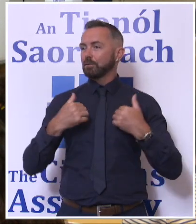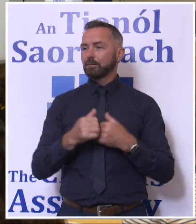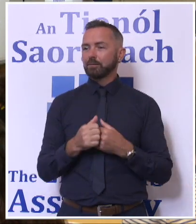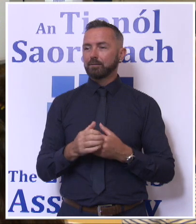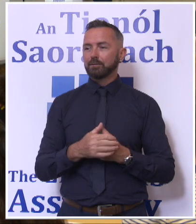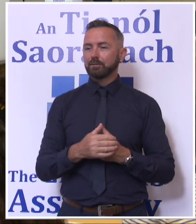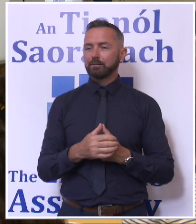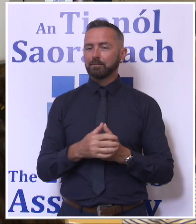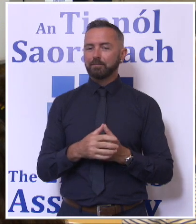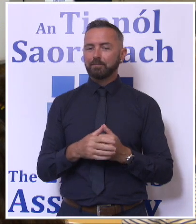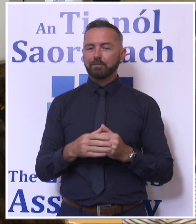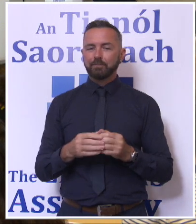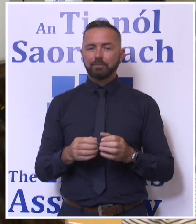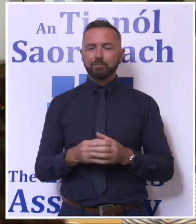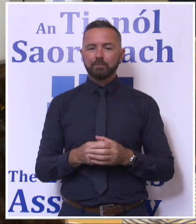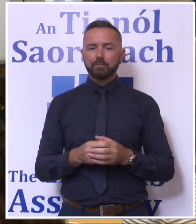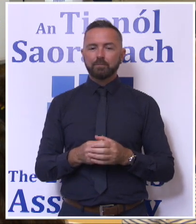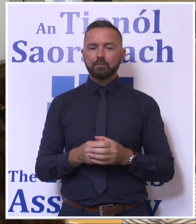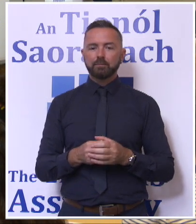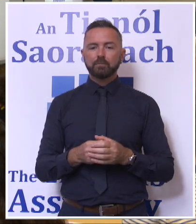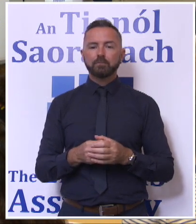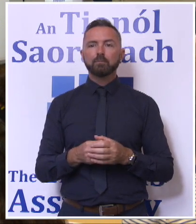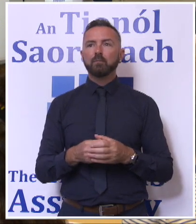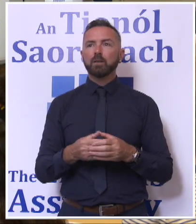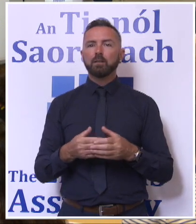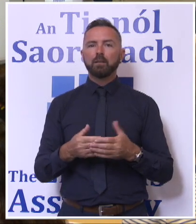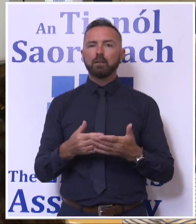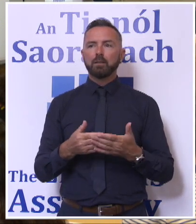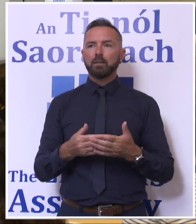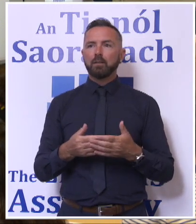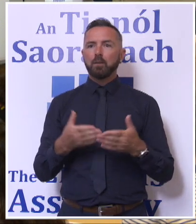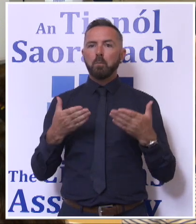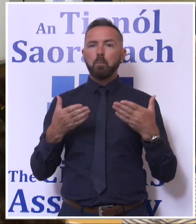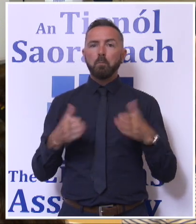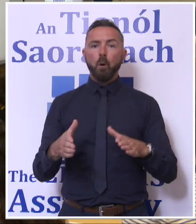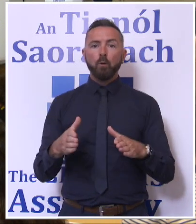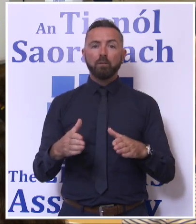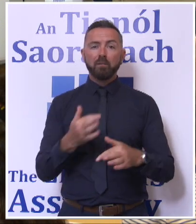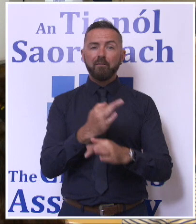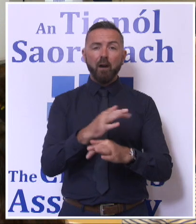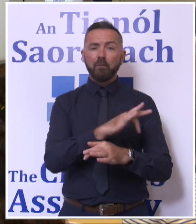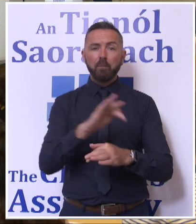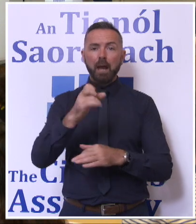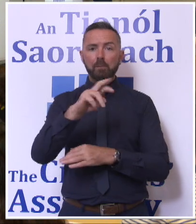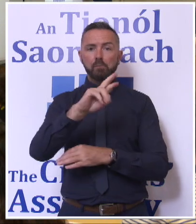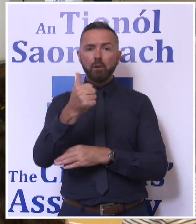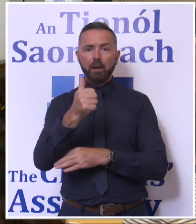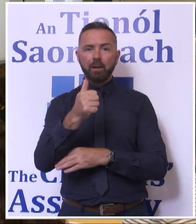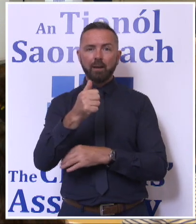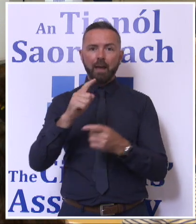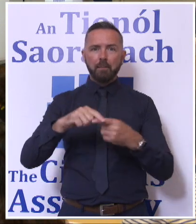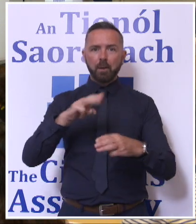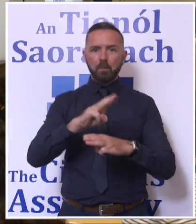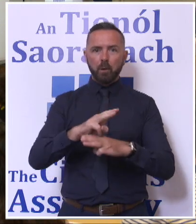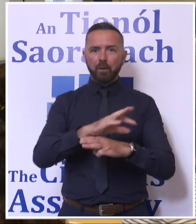and again, we'd like you to be as honest and as candid as you were the last time in terms of how we're running this particular